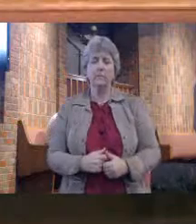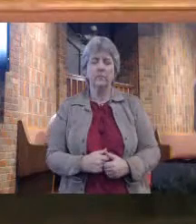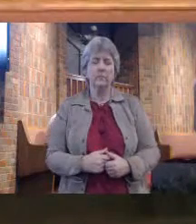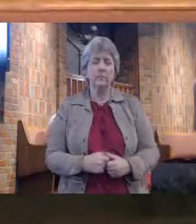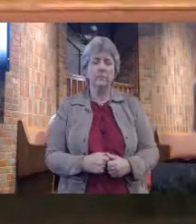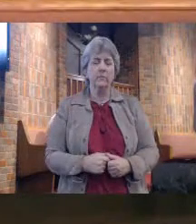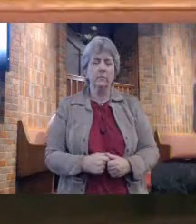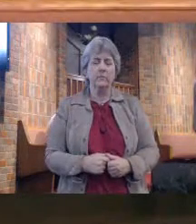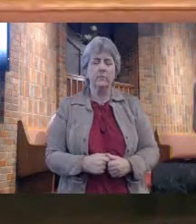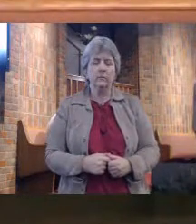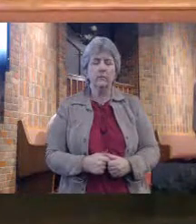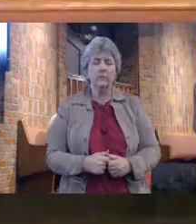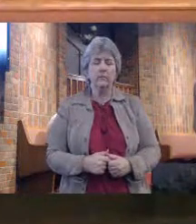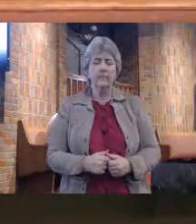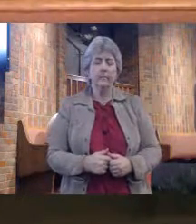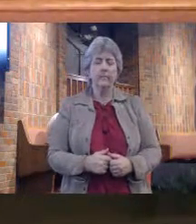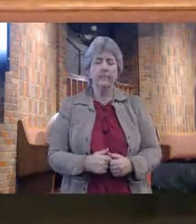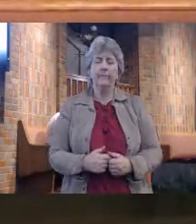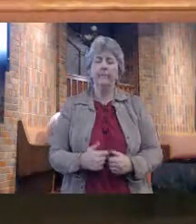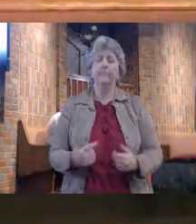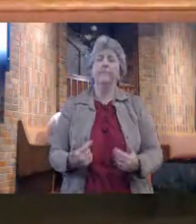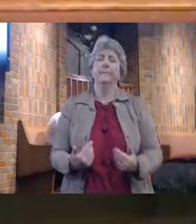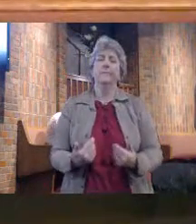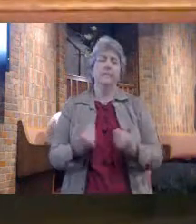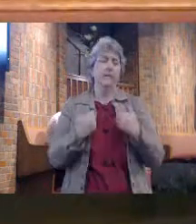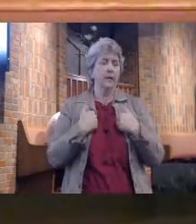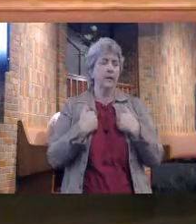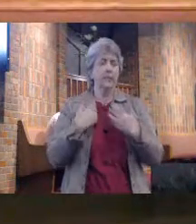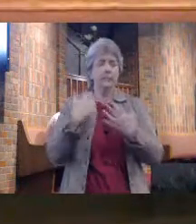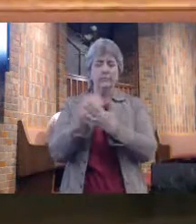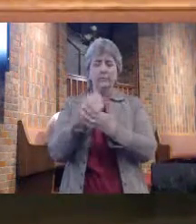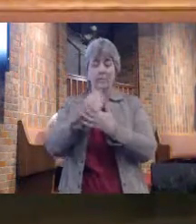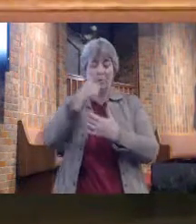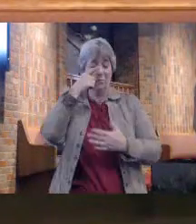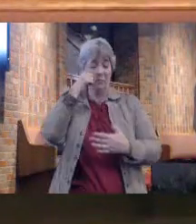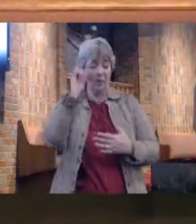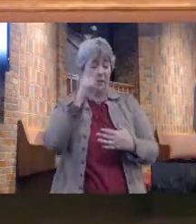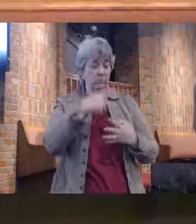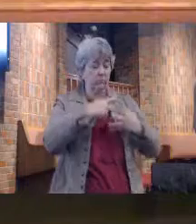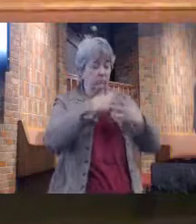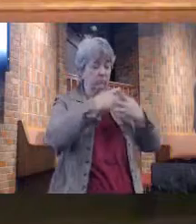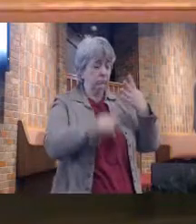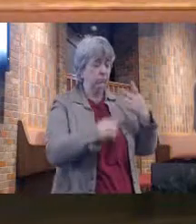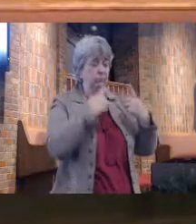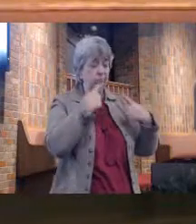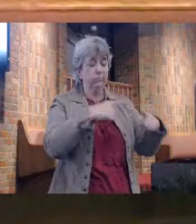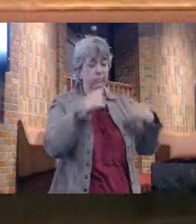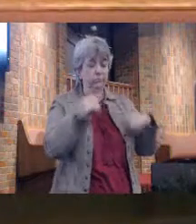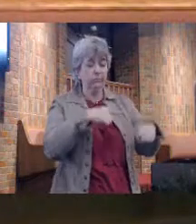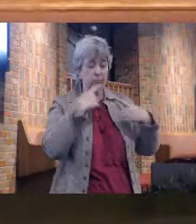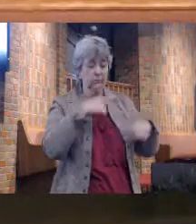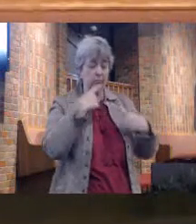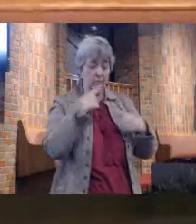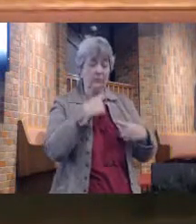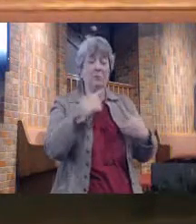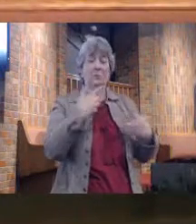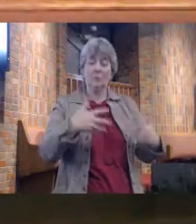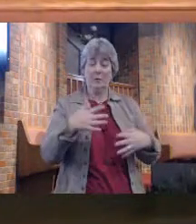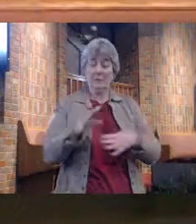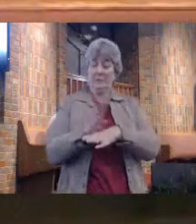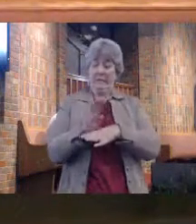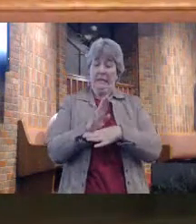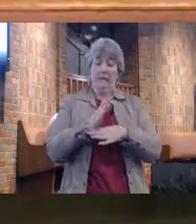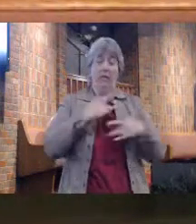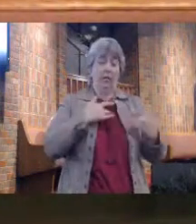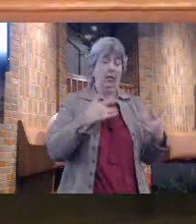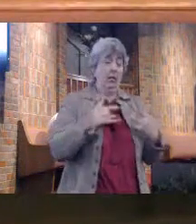We're thankful for the opportunities that we do have as the announcements were read. There's many things that are going on